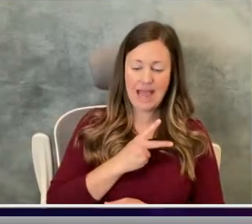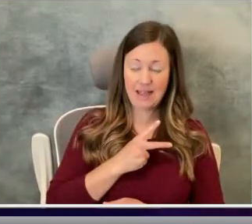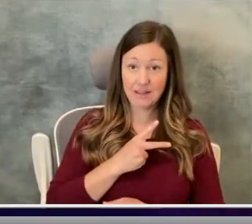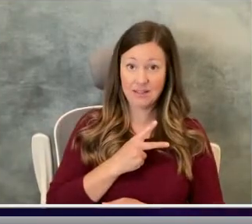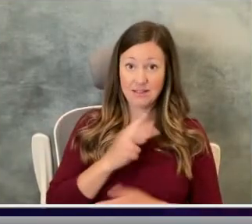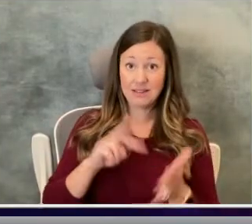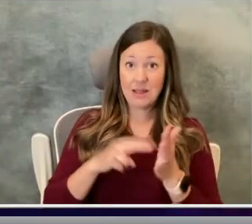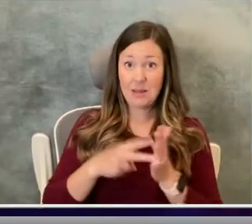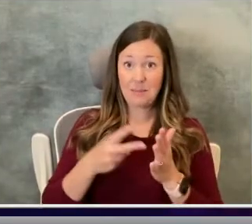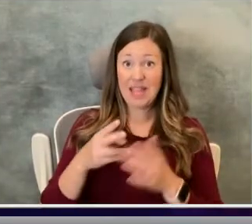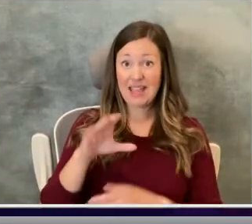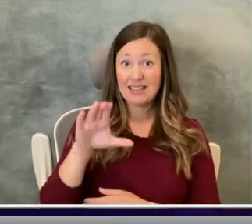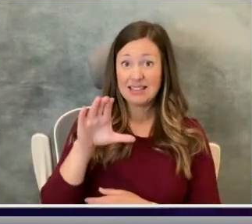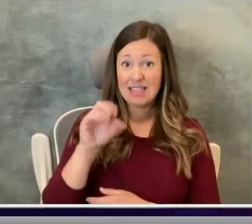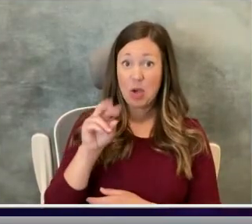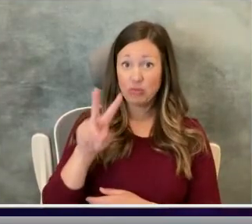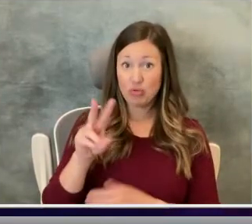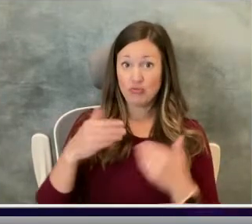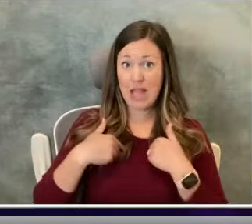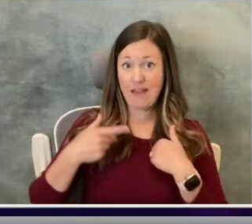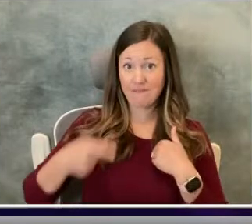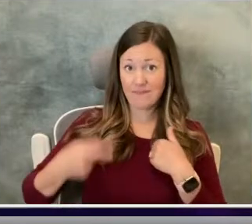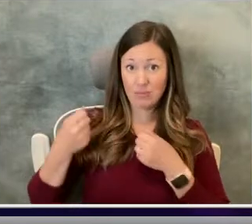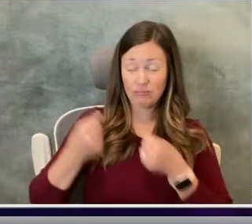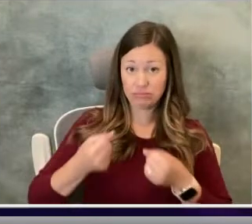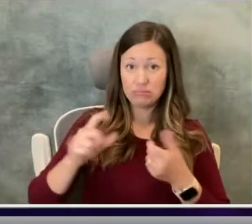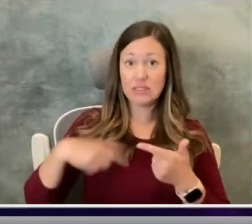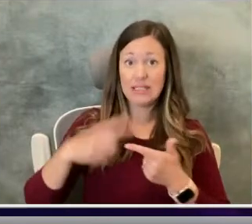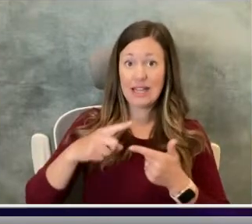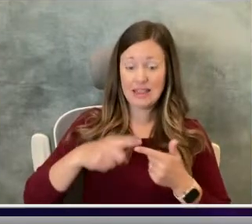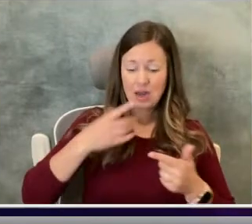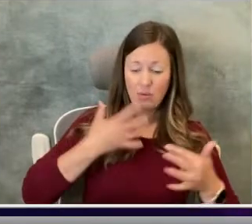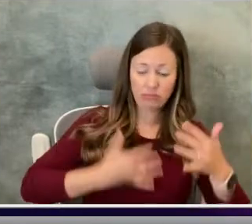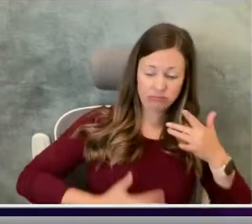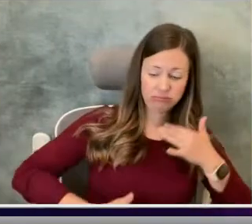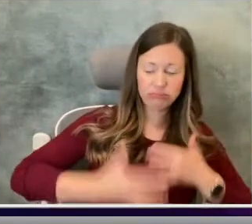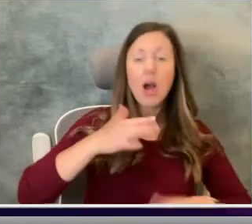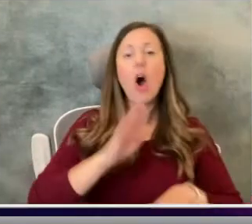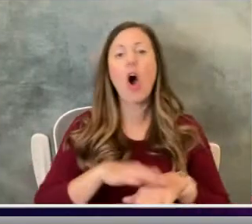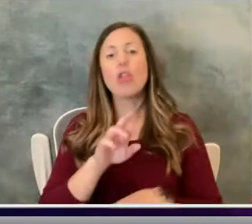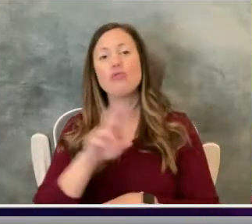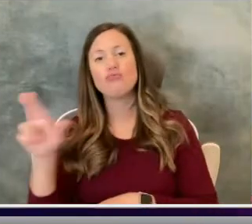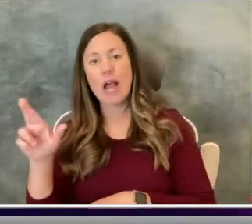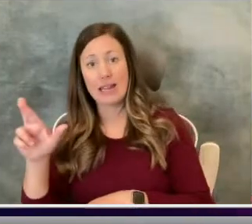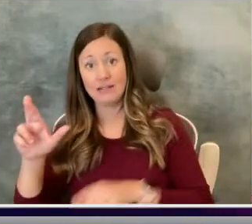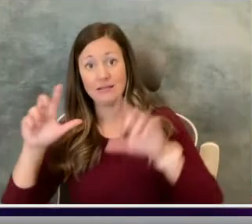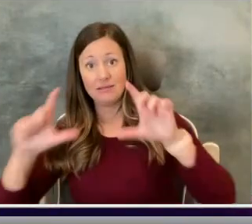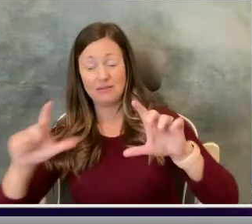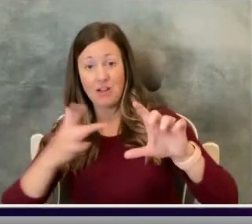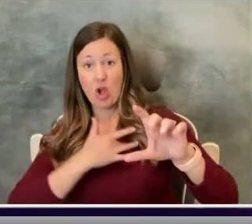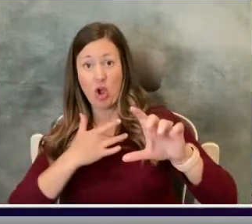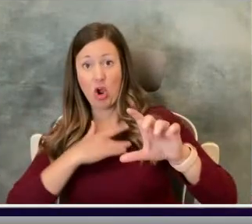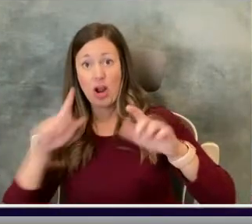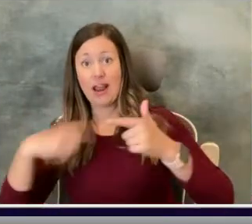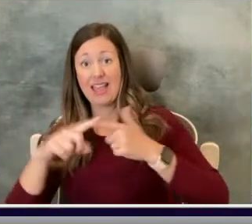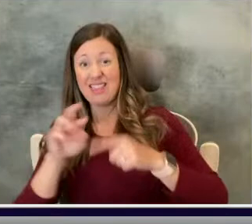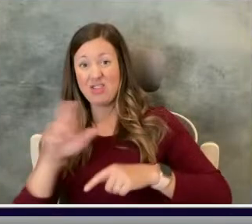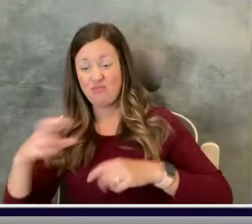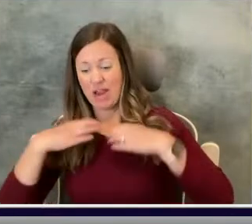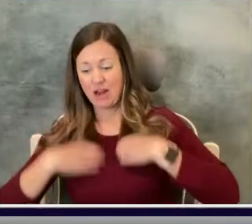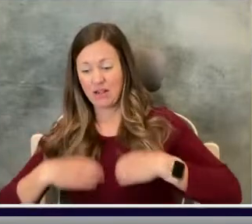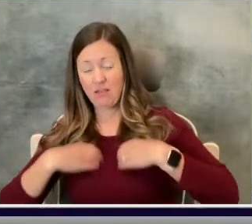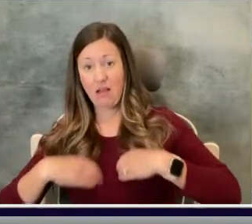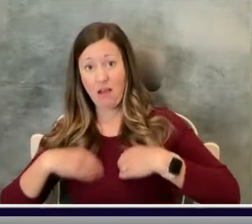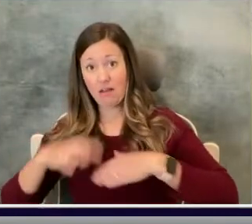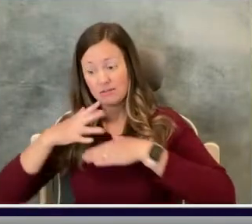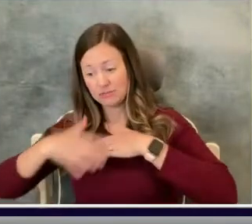goes to the right side of the heart. Right side of the heart pumps blood to the lungs, gets oxygen, gets rid of carbon dioxide, goes to the left side